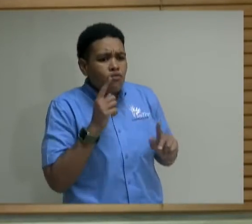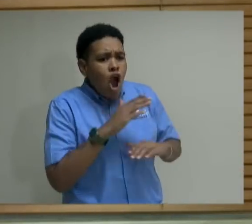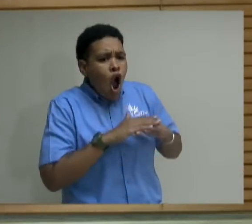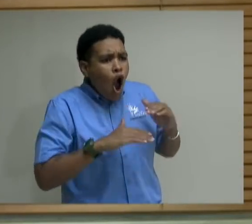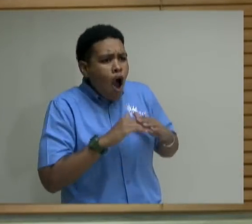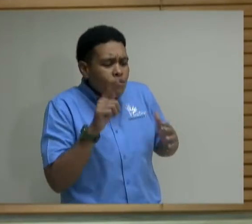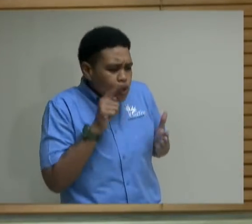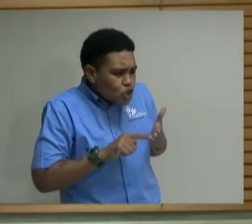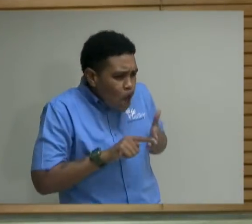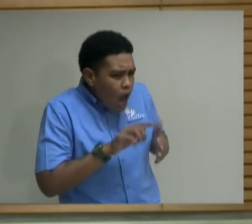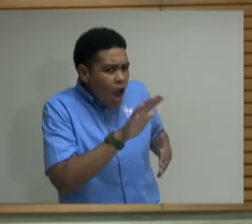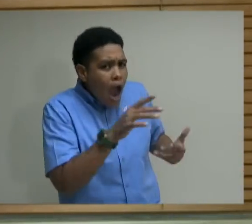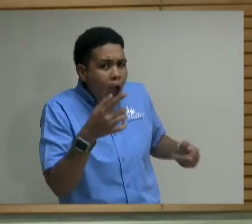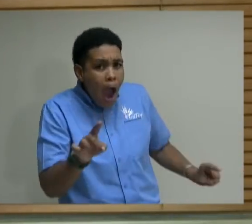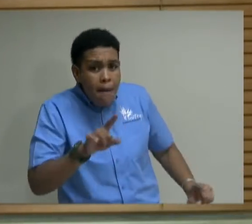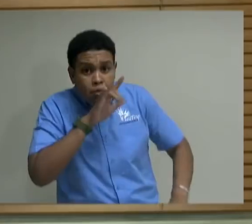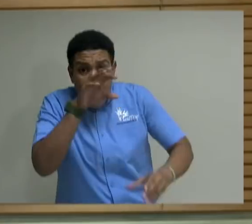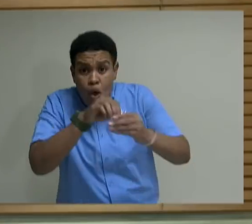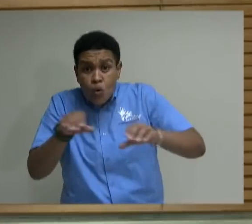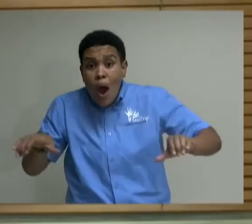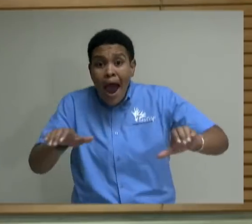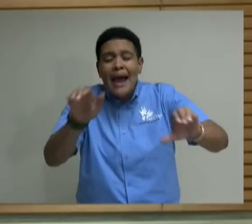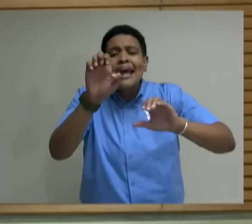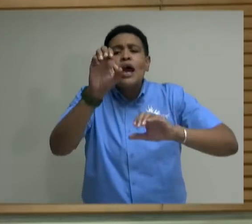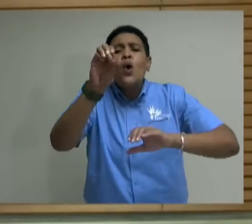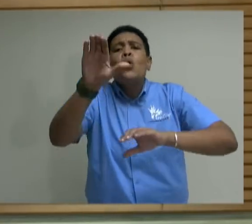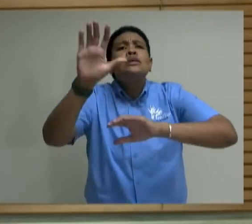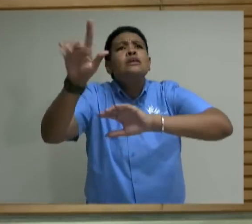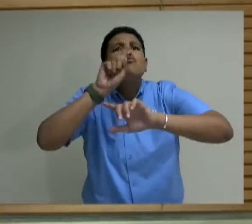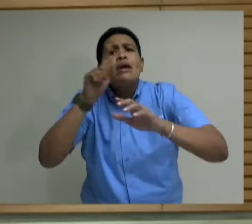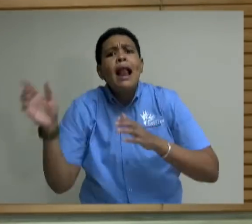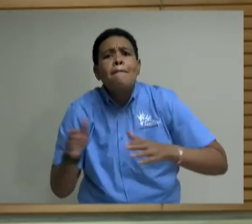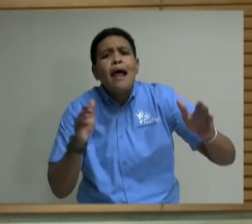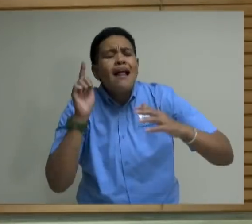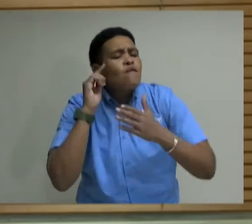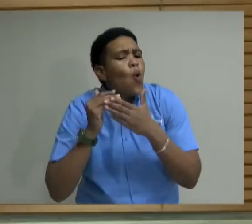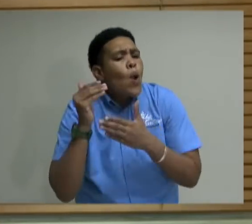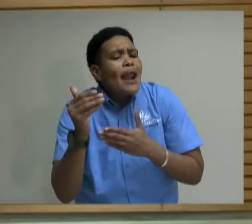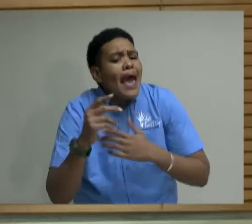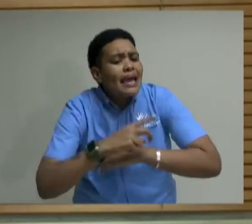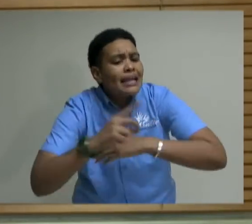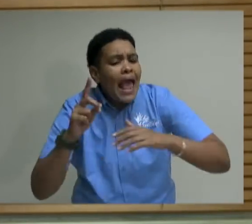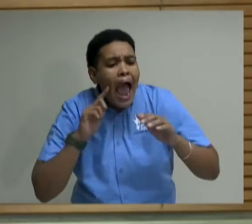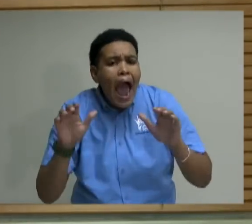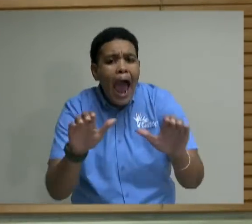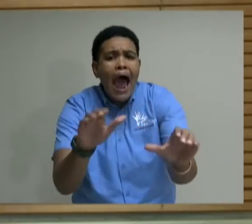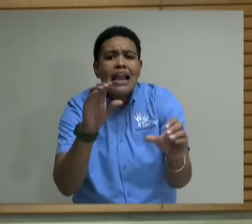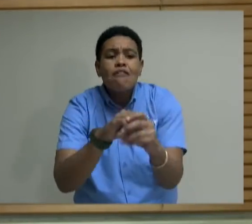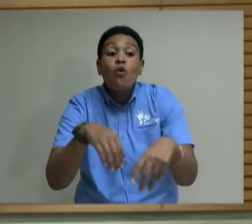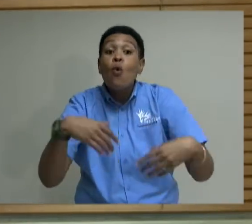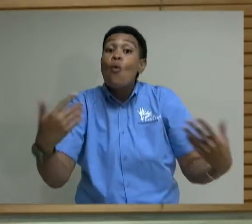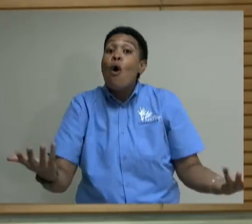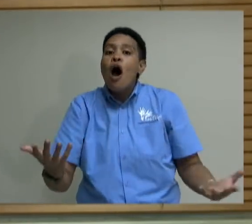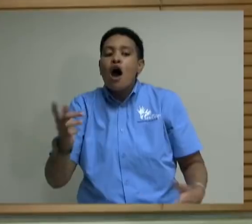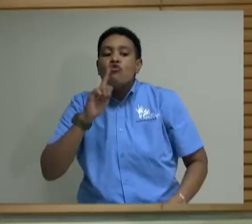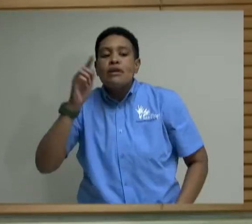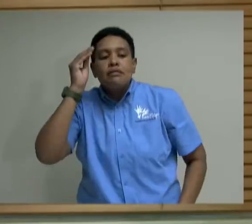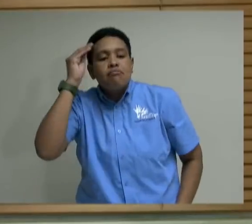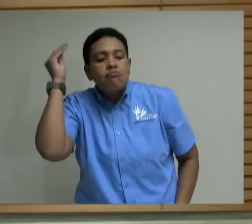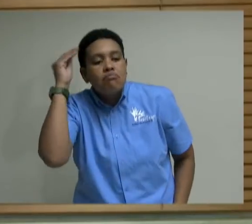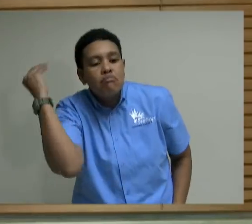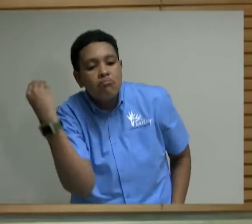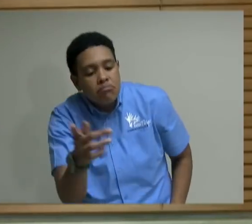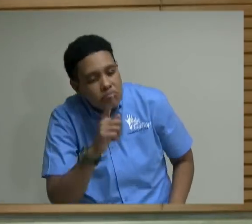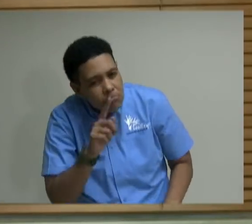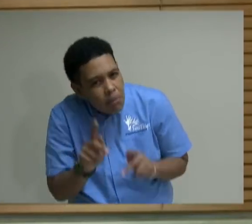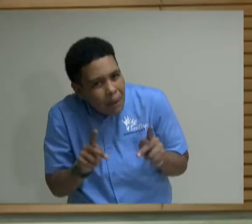checks. Included in the activities of the EOC was daily planning for the next day's activity, which included the designation of